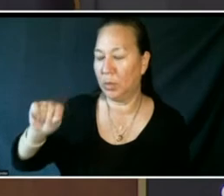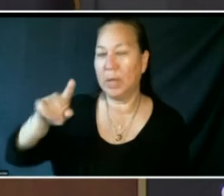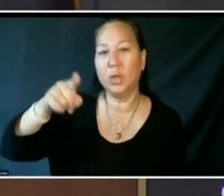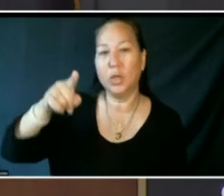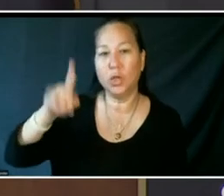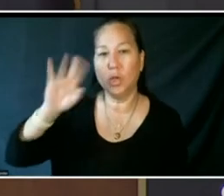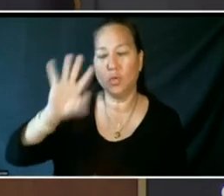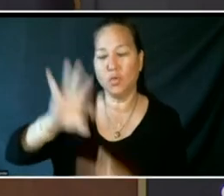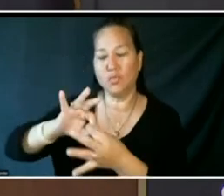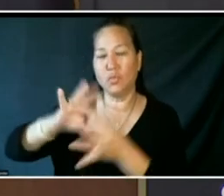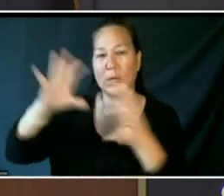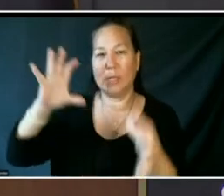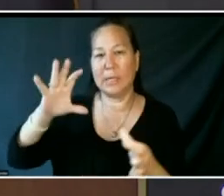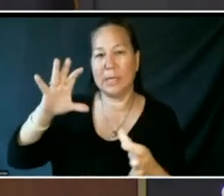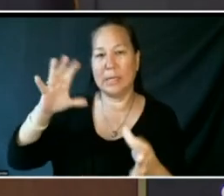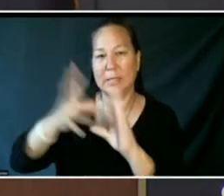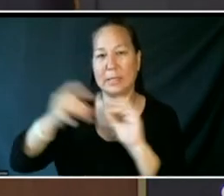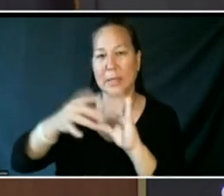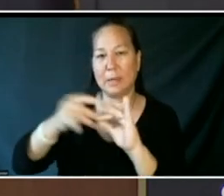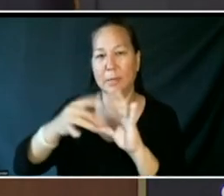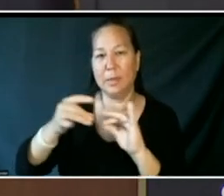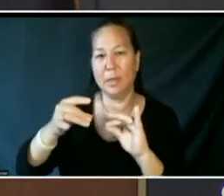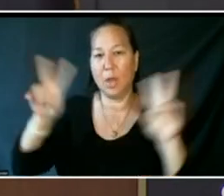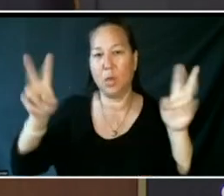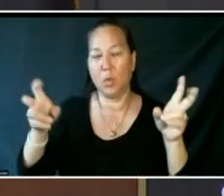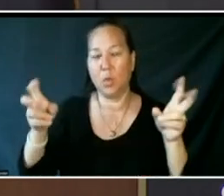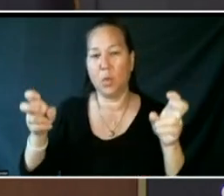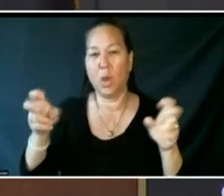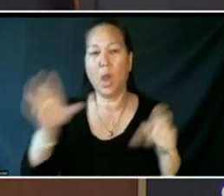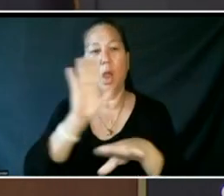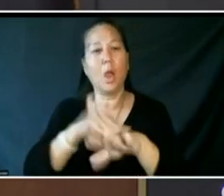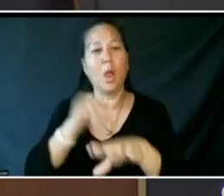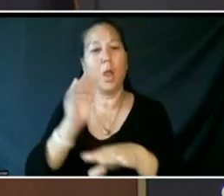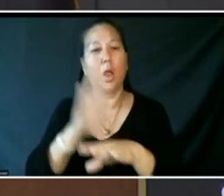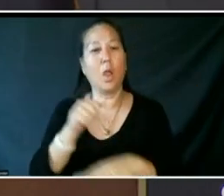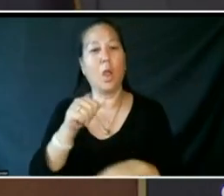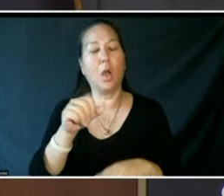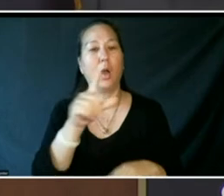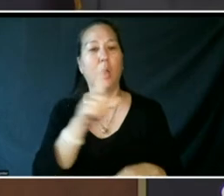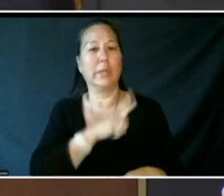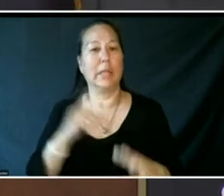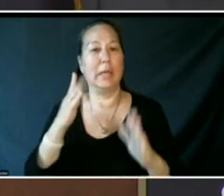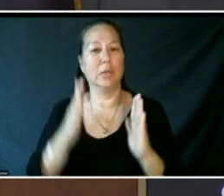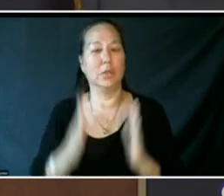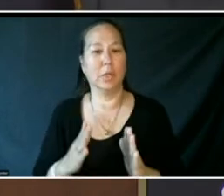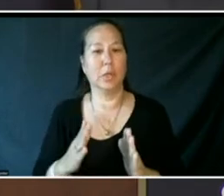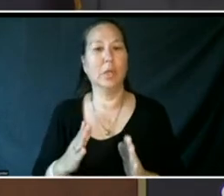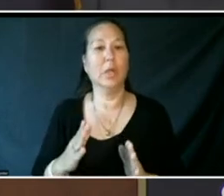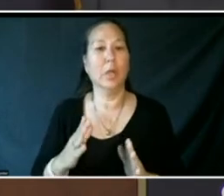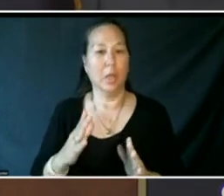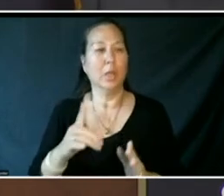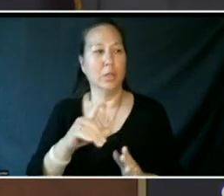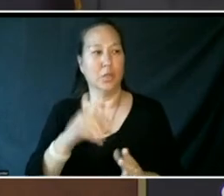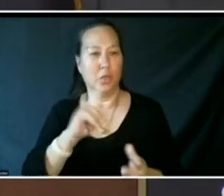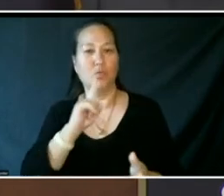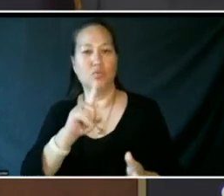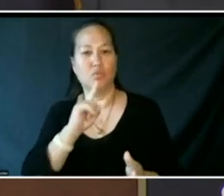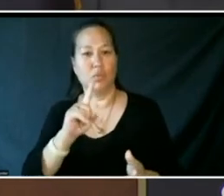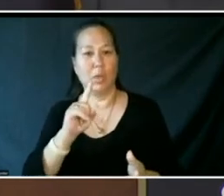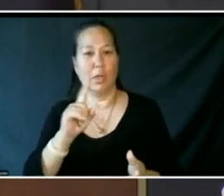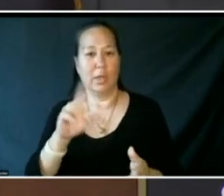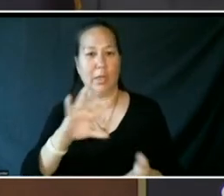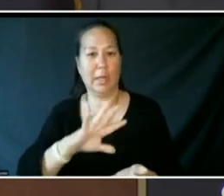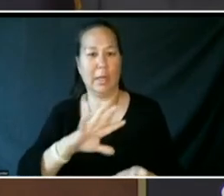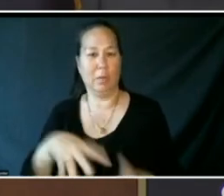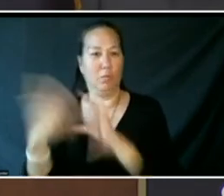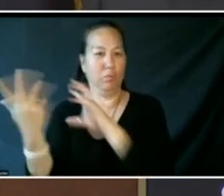statement publicly addressing, quote, calls for the legislature to overturn the 2020 certified election results. The statement